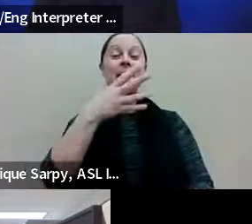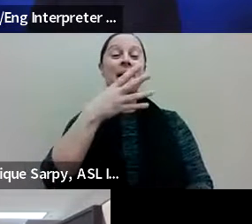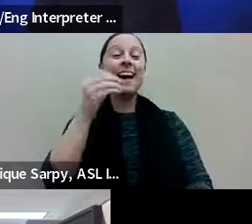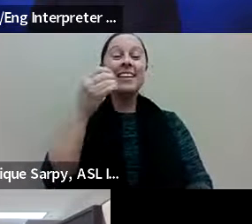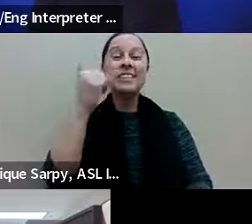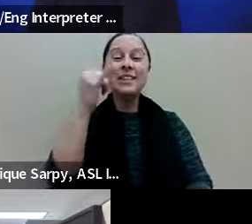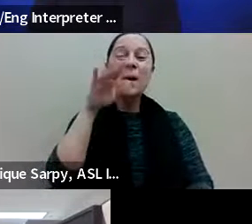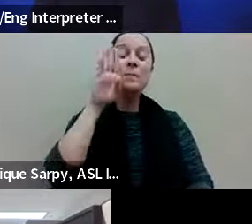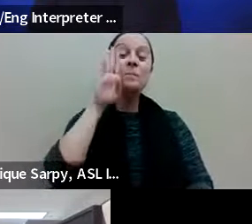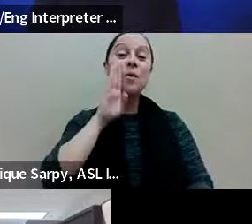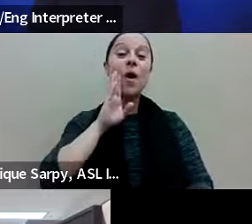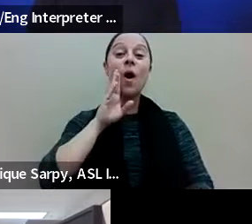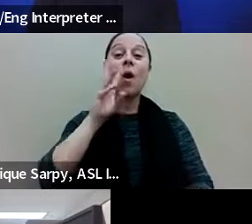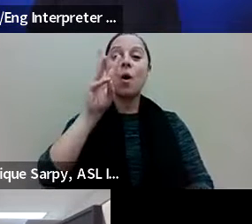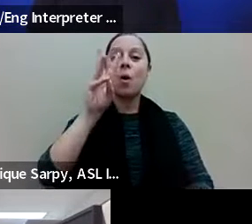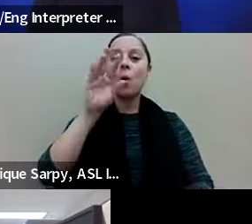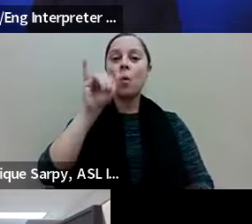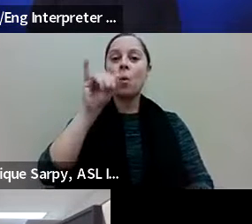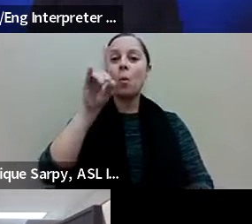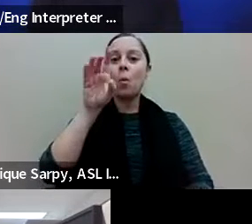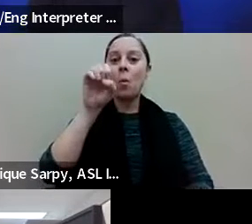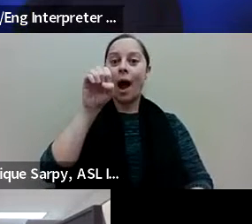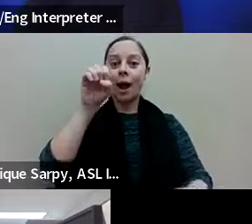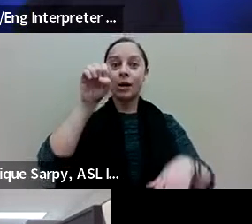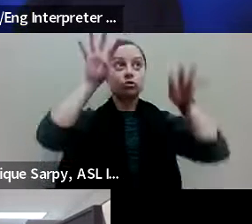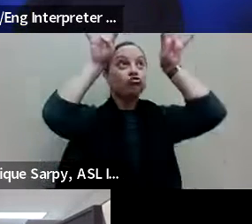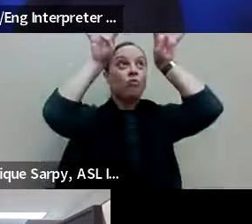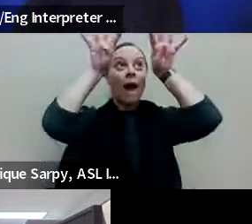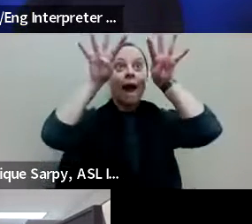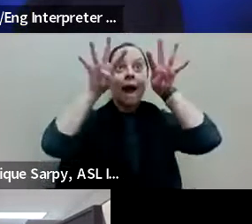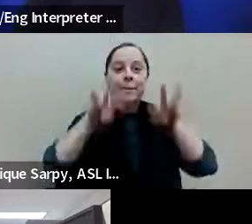brown wide vertical stripes on the wall behind me.